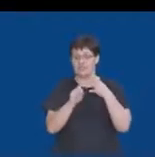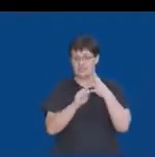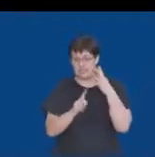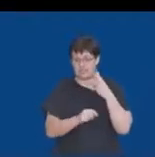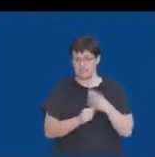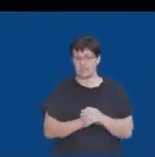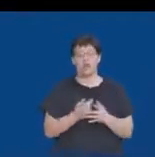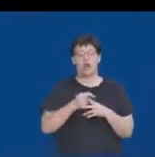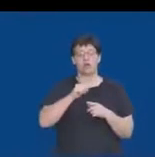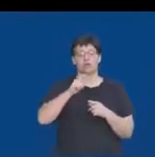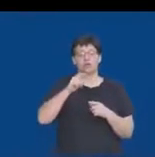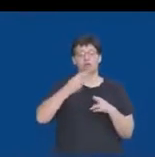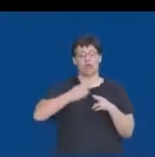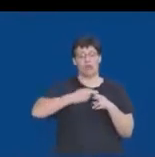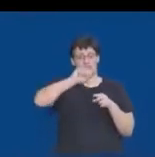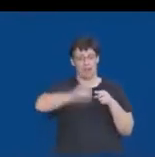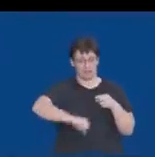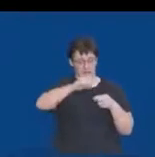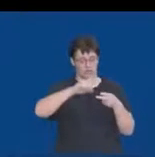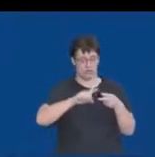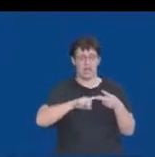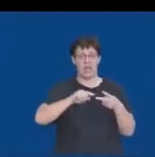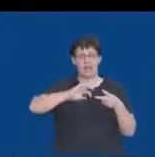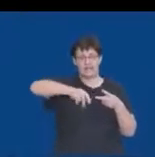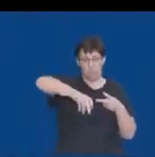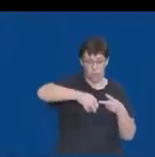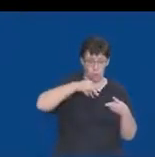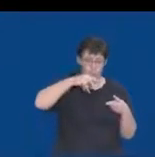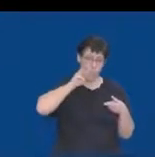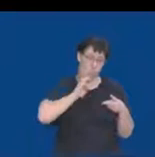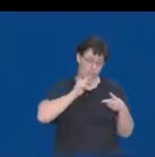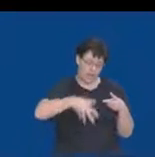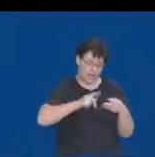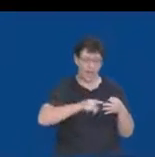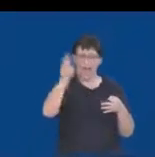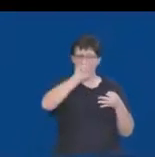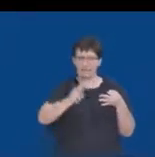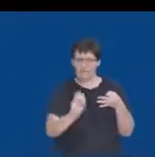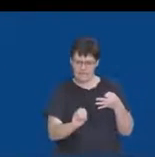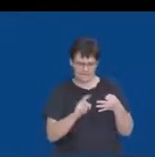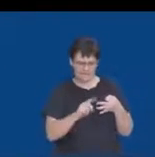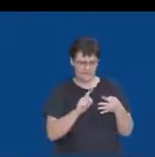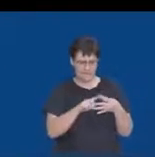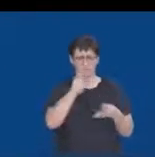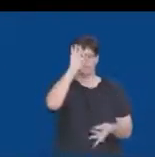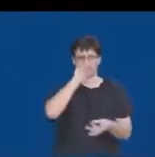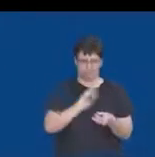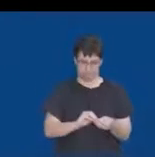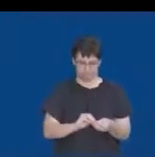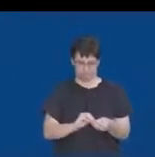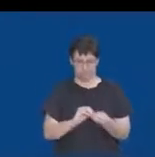Have they got flush toilets? Do they have tap water? Have they got electricity? And finally, our total